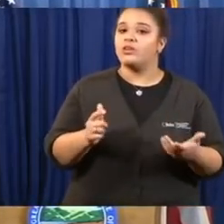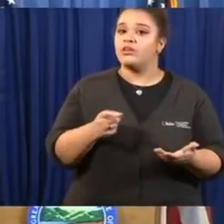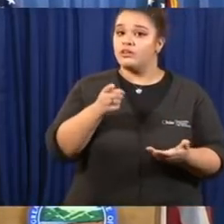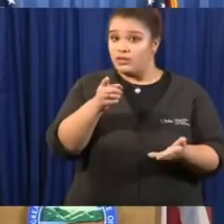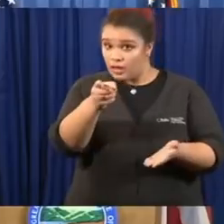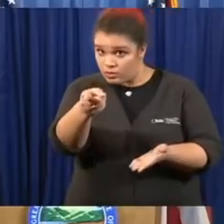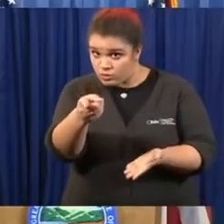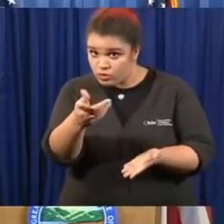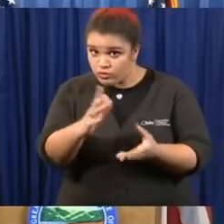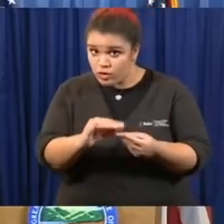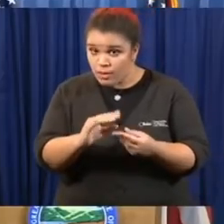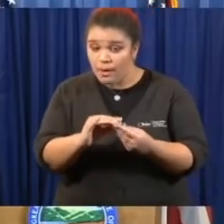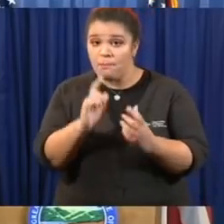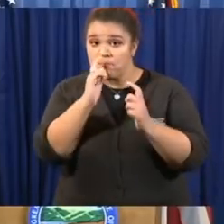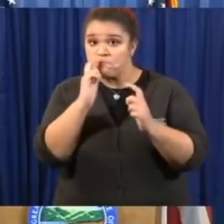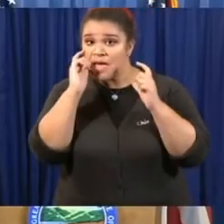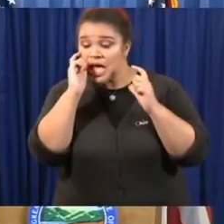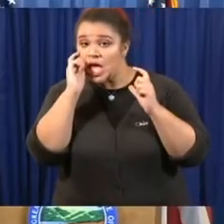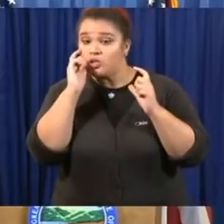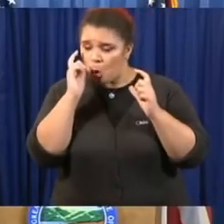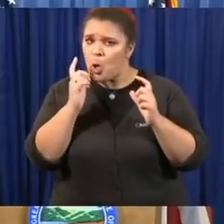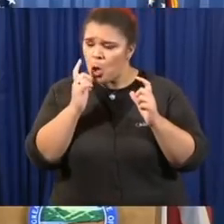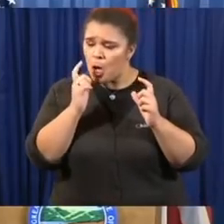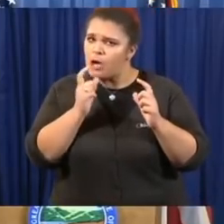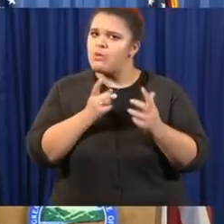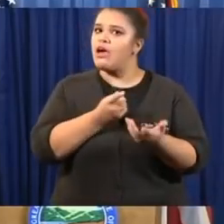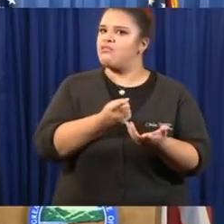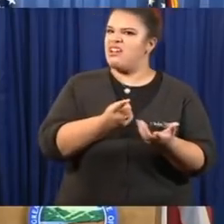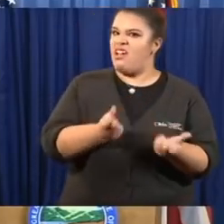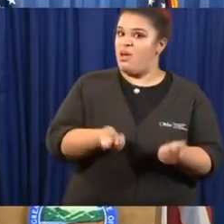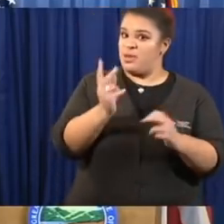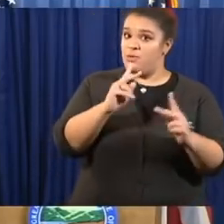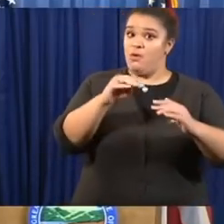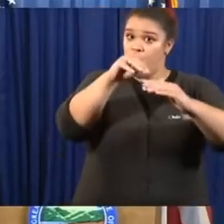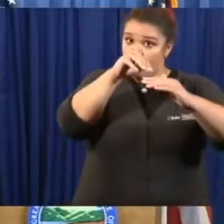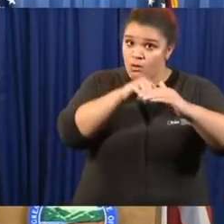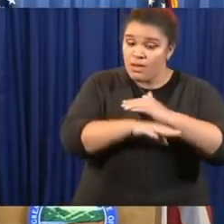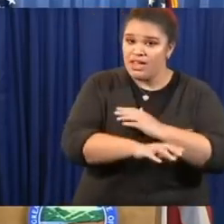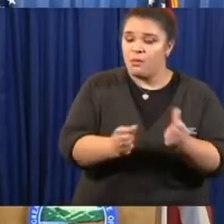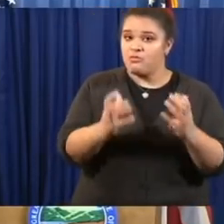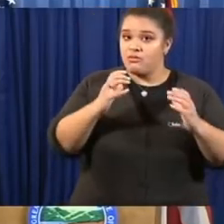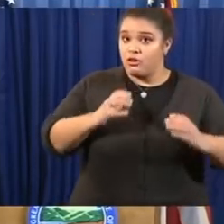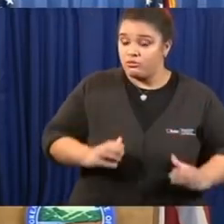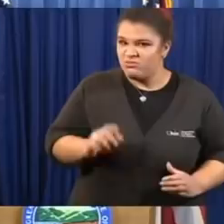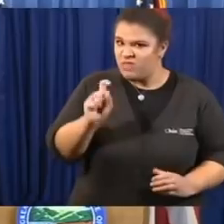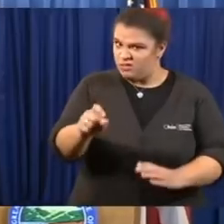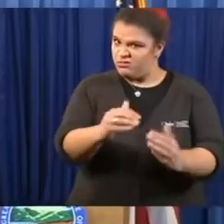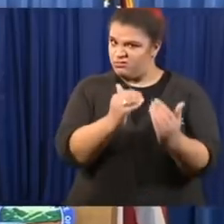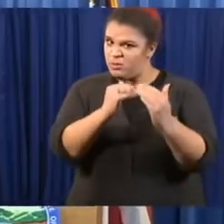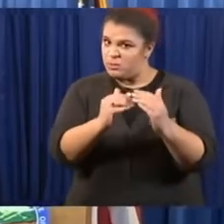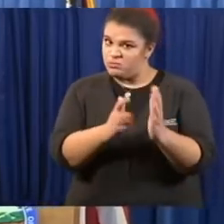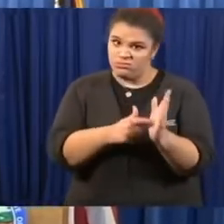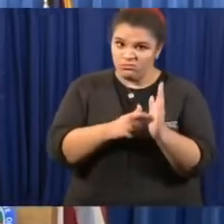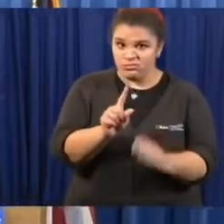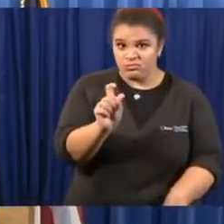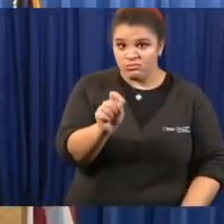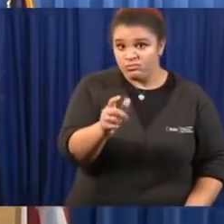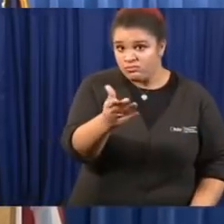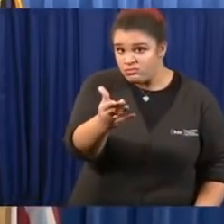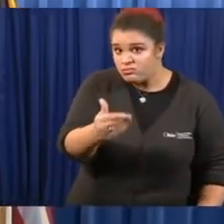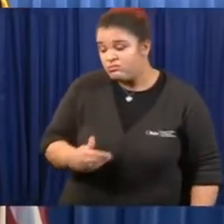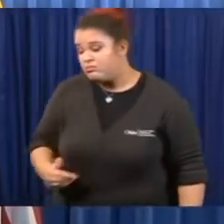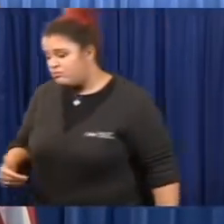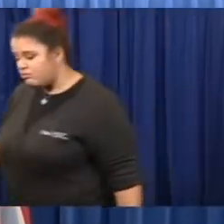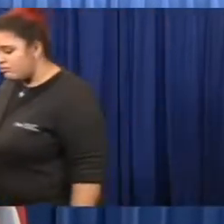customers and things like that? Well, that's a very good question,